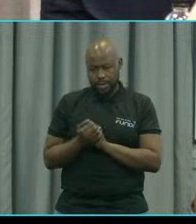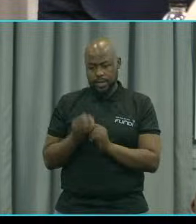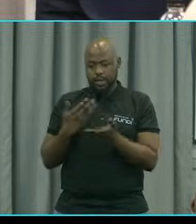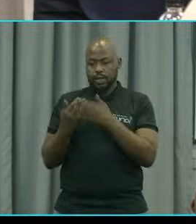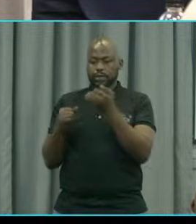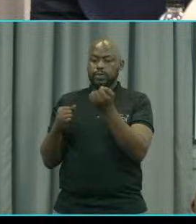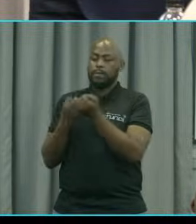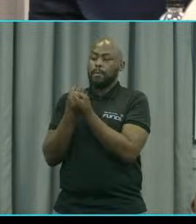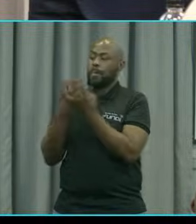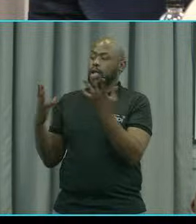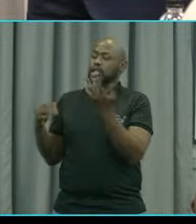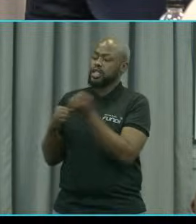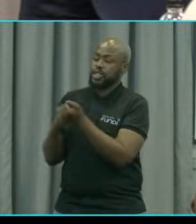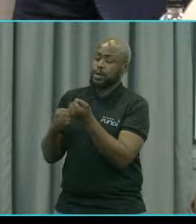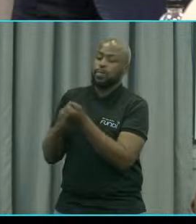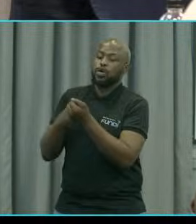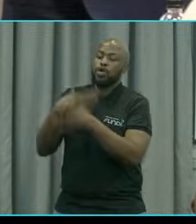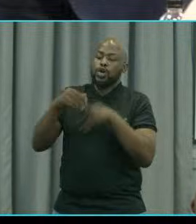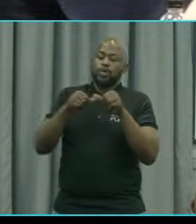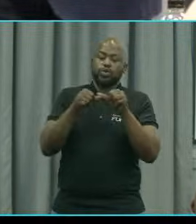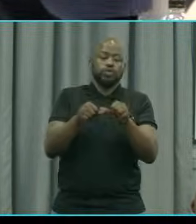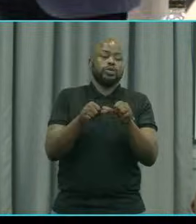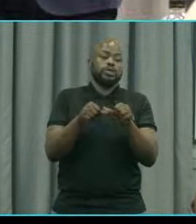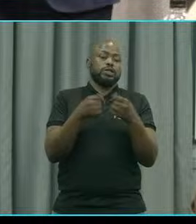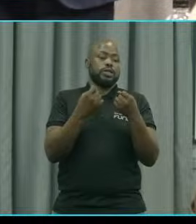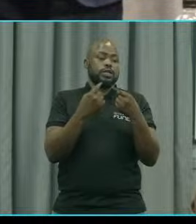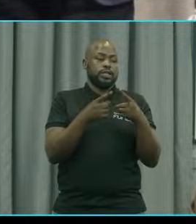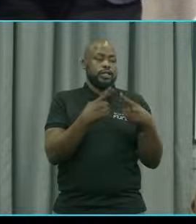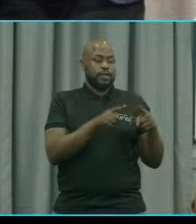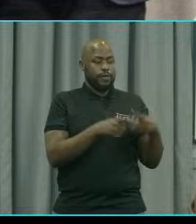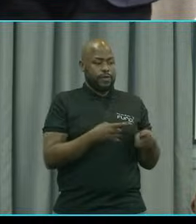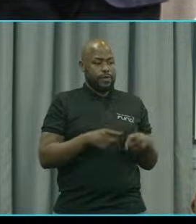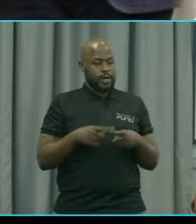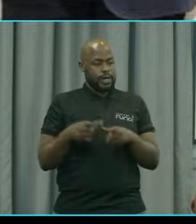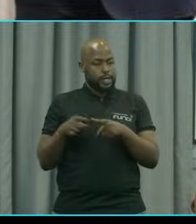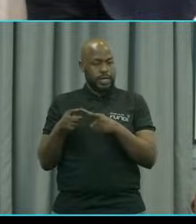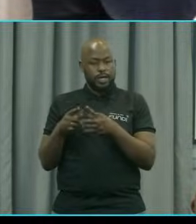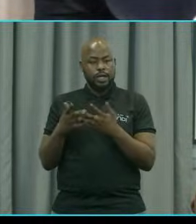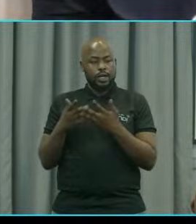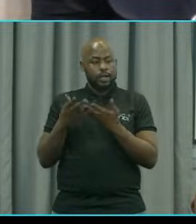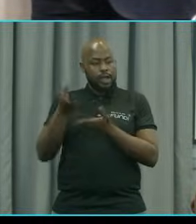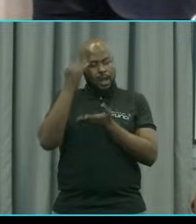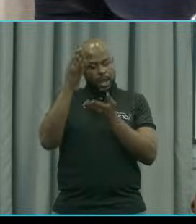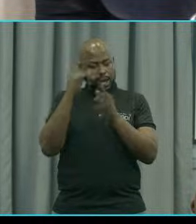through coherent, continuous, and differentiated professional learning pathways.